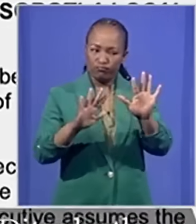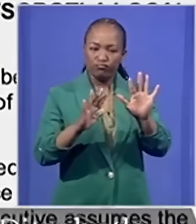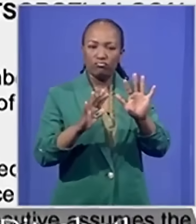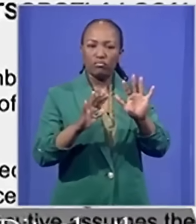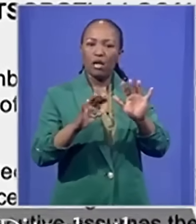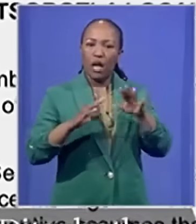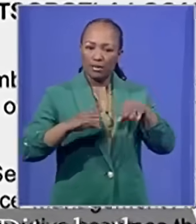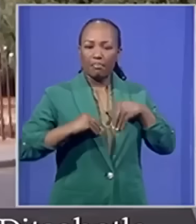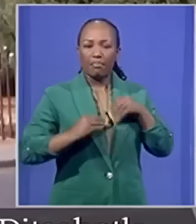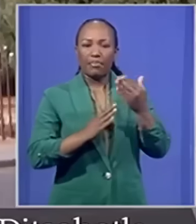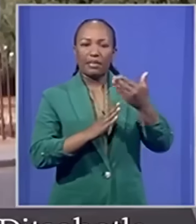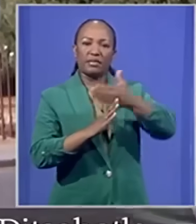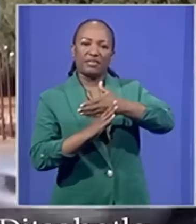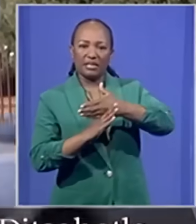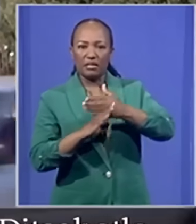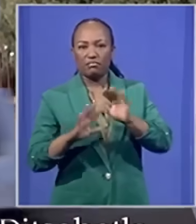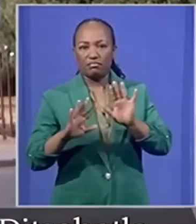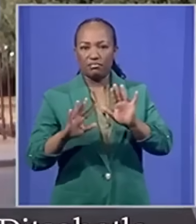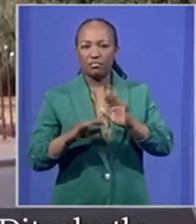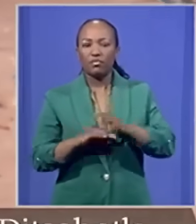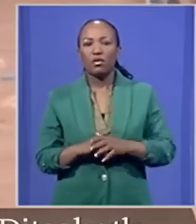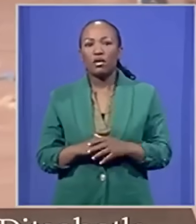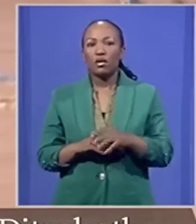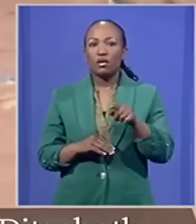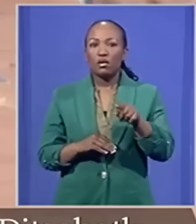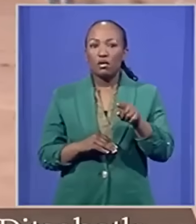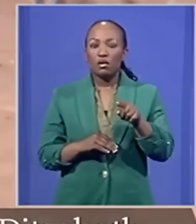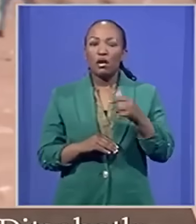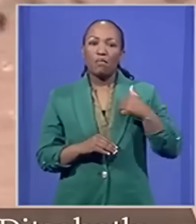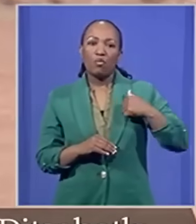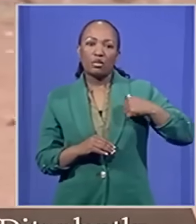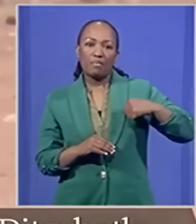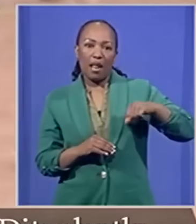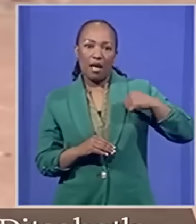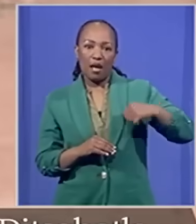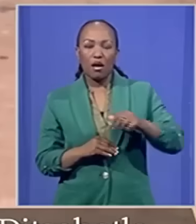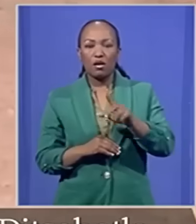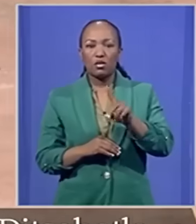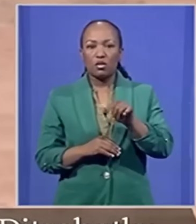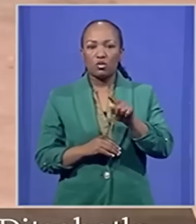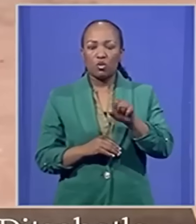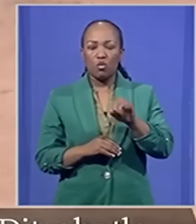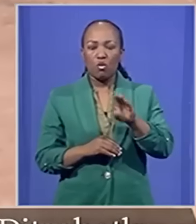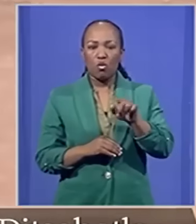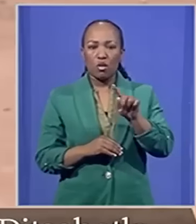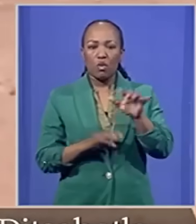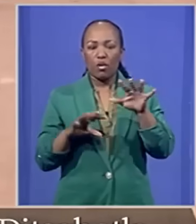Puso ya bosetšhaba e tla tsa taolo ya tsamaiso ya masepala wa Ditsobotla ka kwa Northwest.